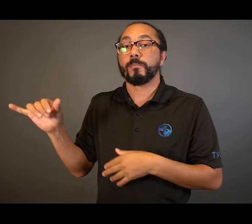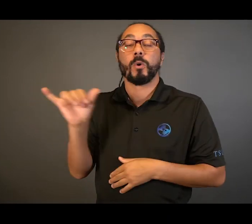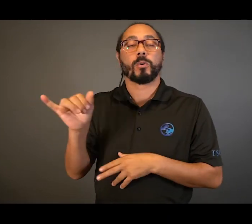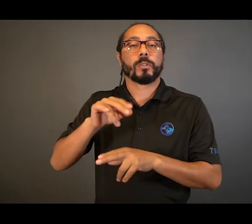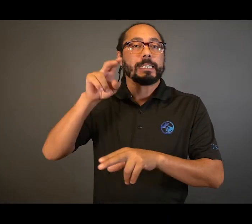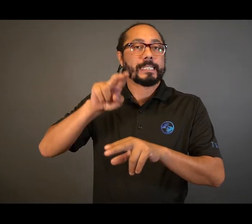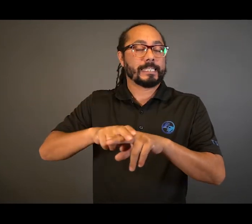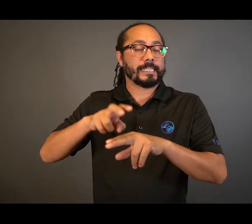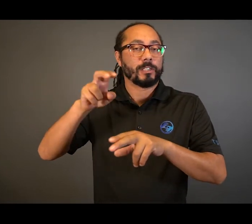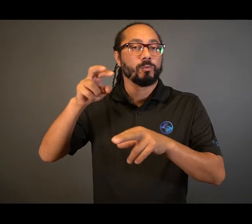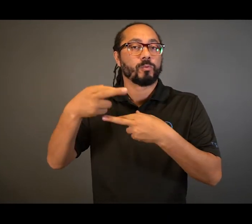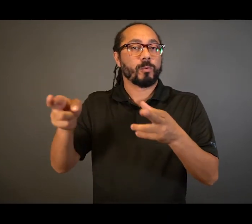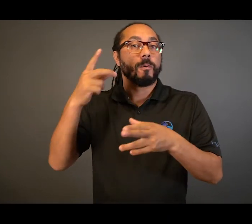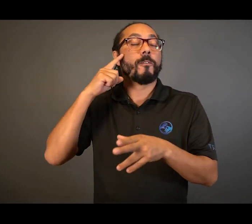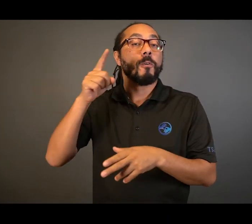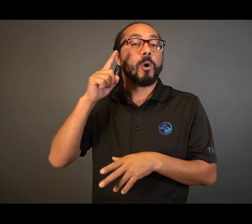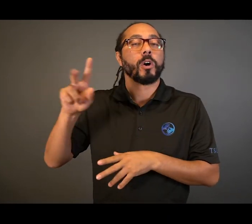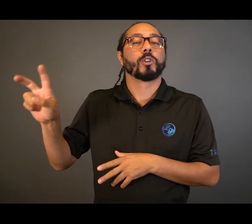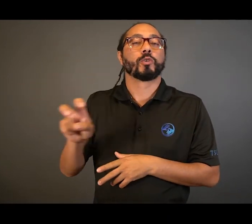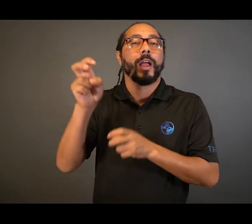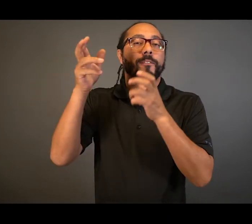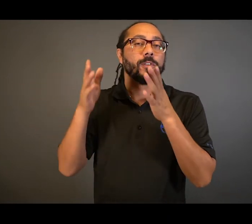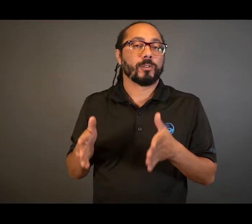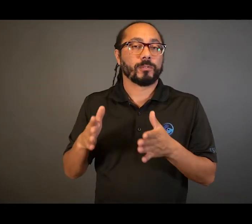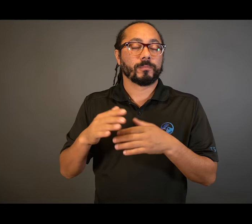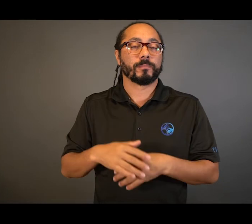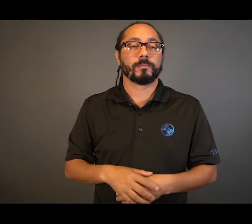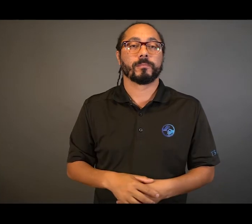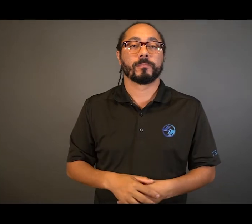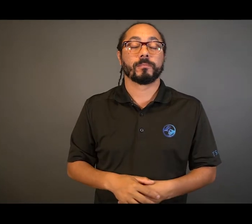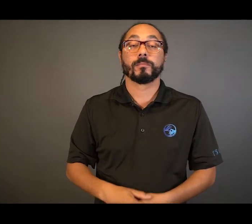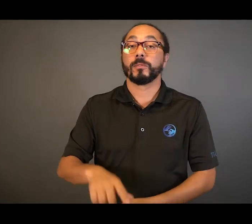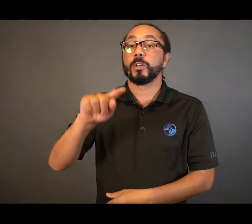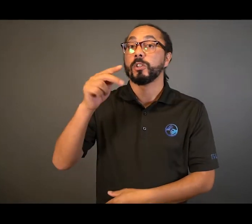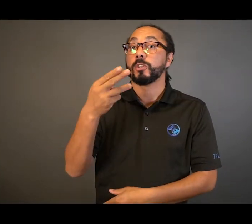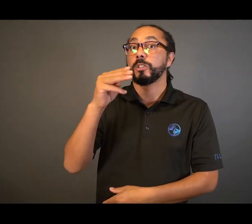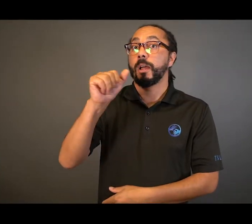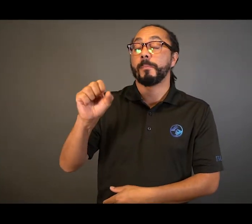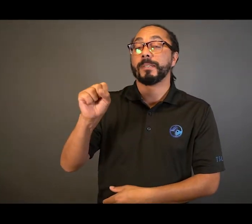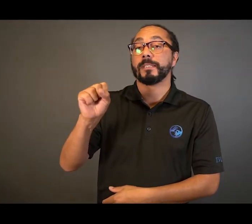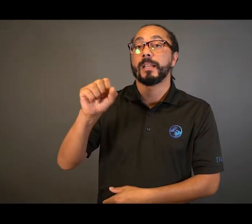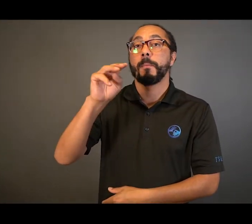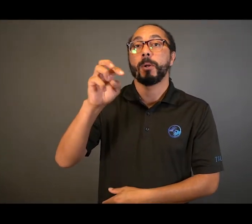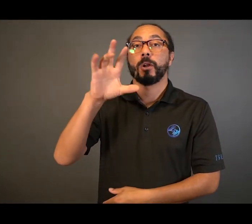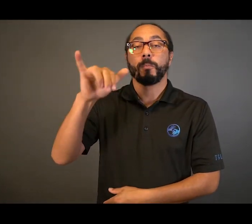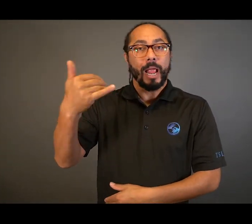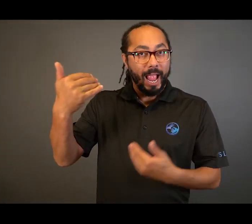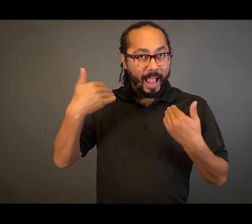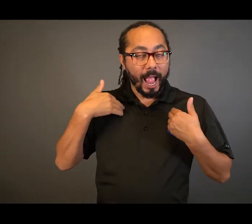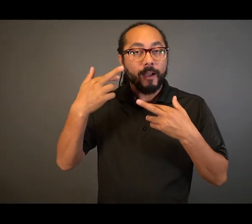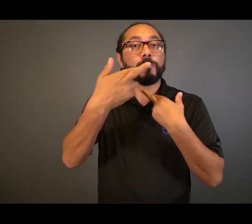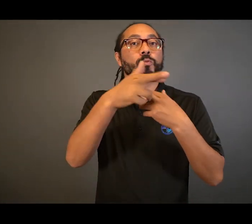barroom, plus a sitting room for the use of travelers. Thomas Montgomery